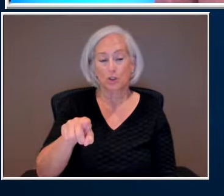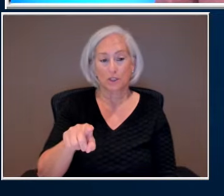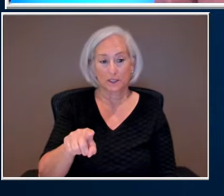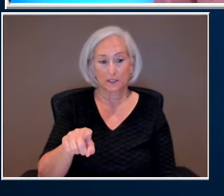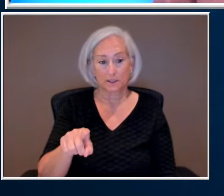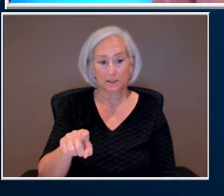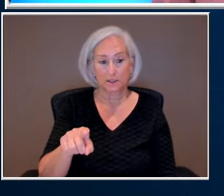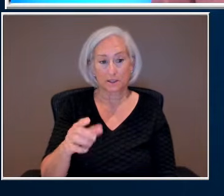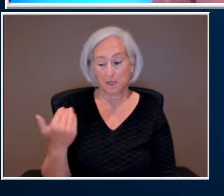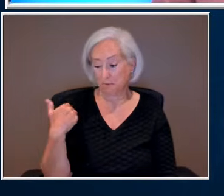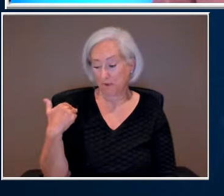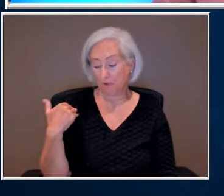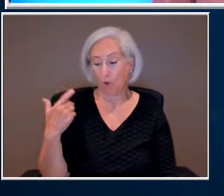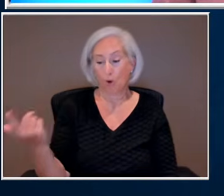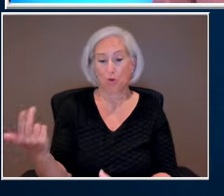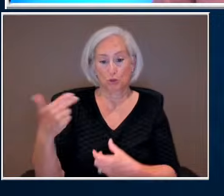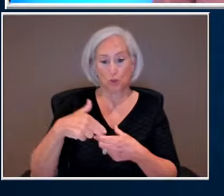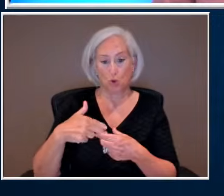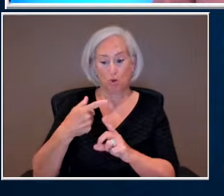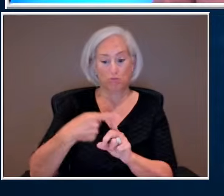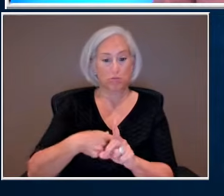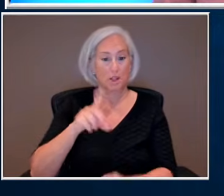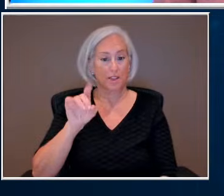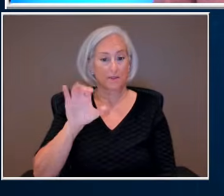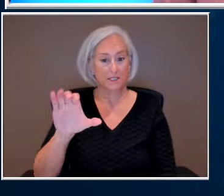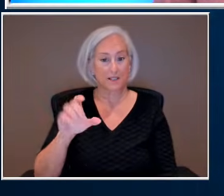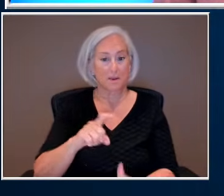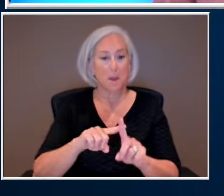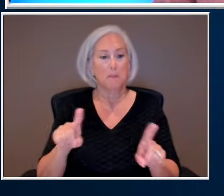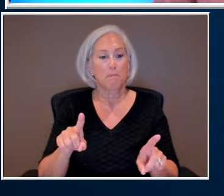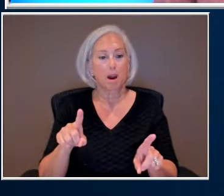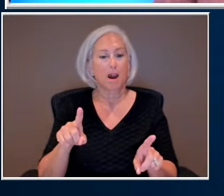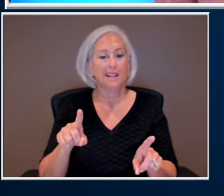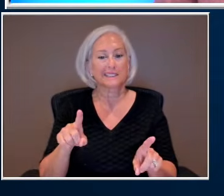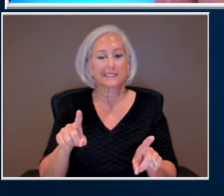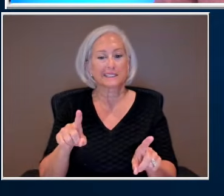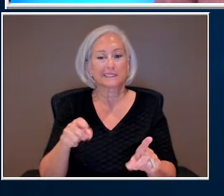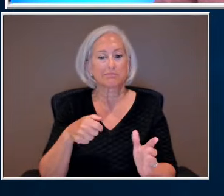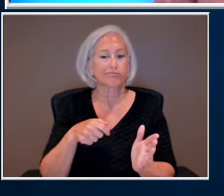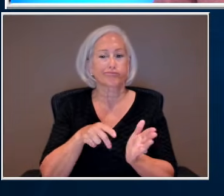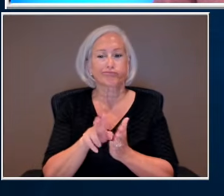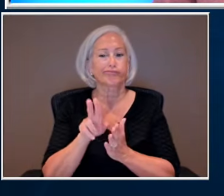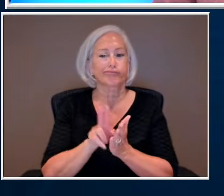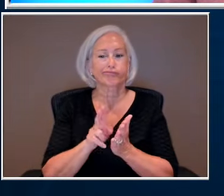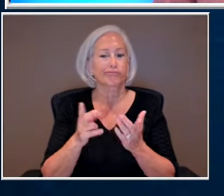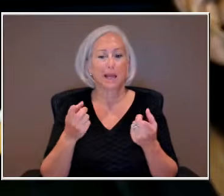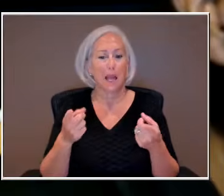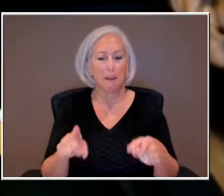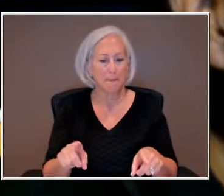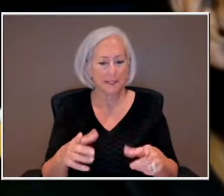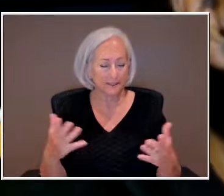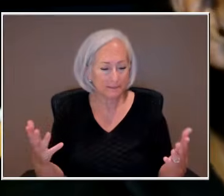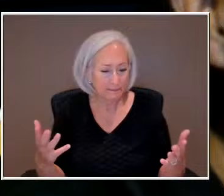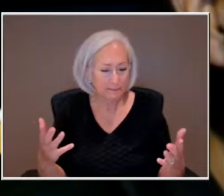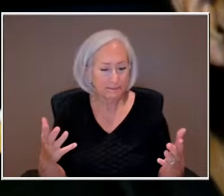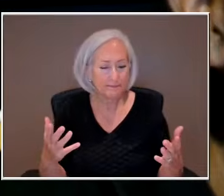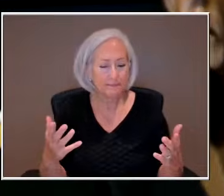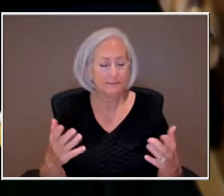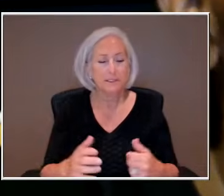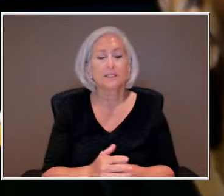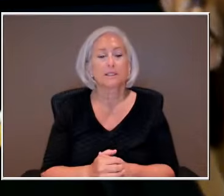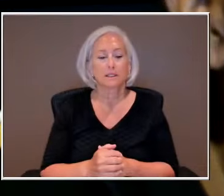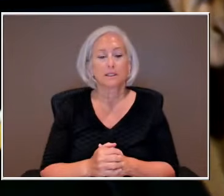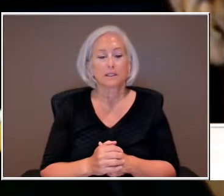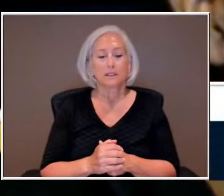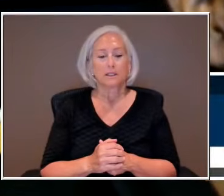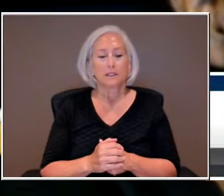in December, but you had a setback. Can you tell us what happened? Well, it's just